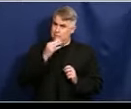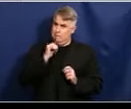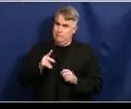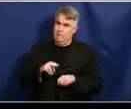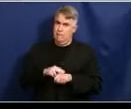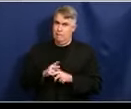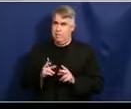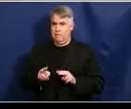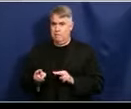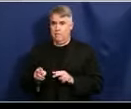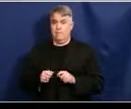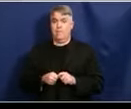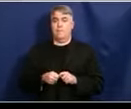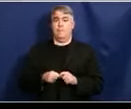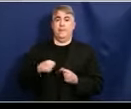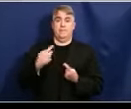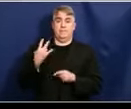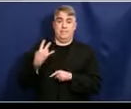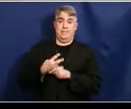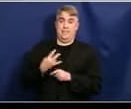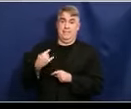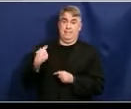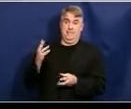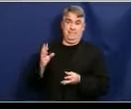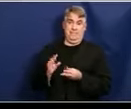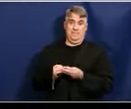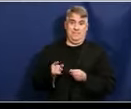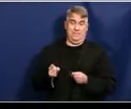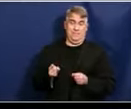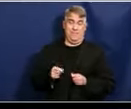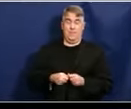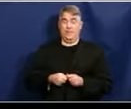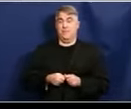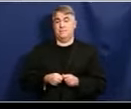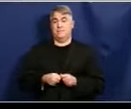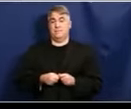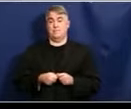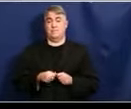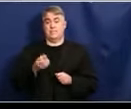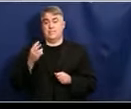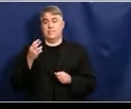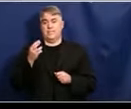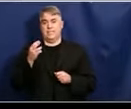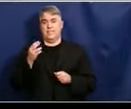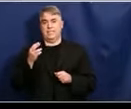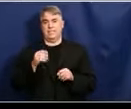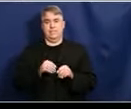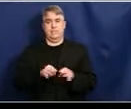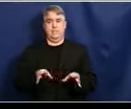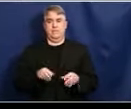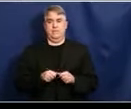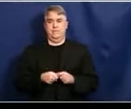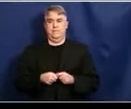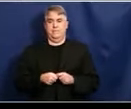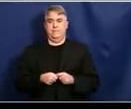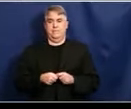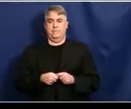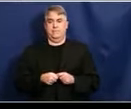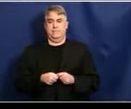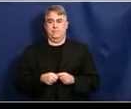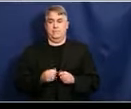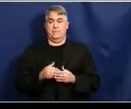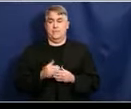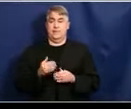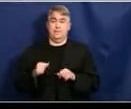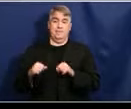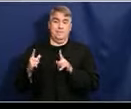the total 16 outbreaks represent 60 individuals. Now, going to the next slide, this talks